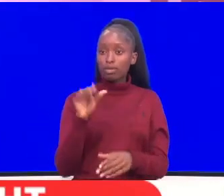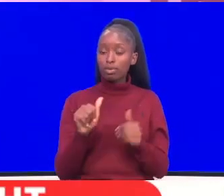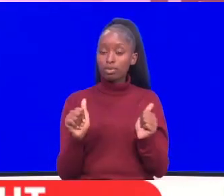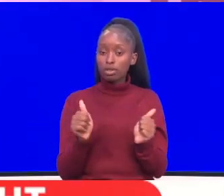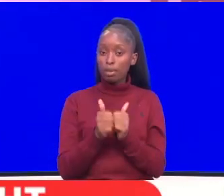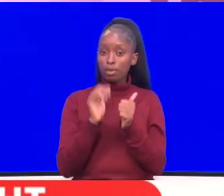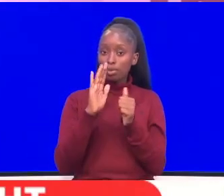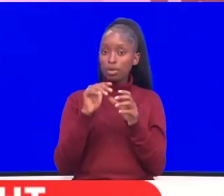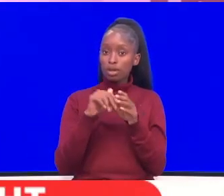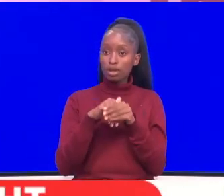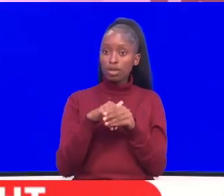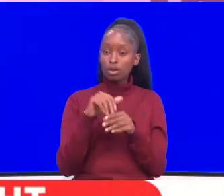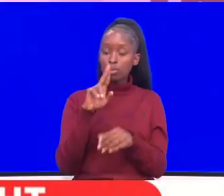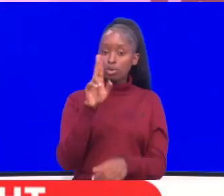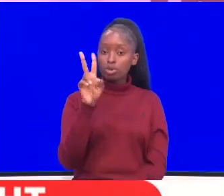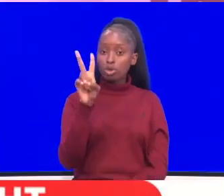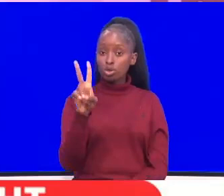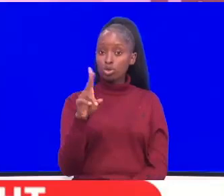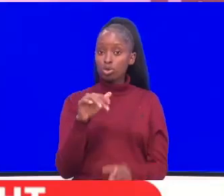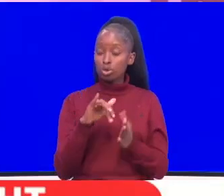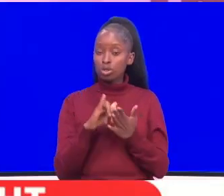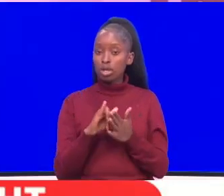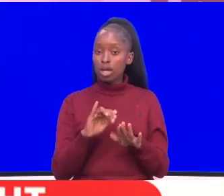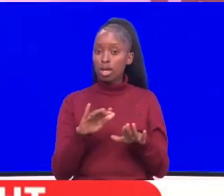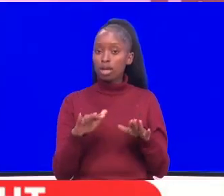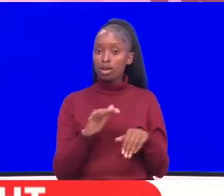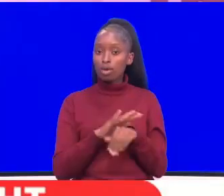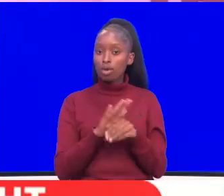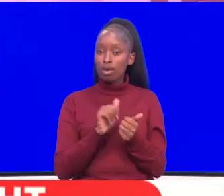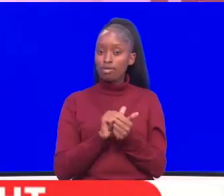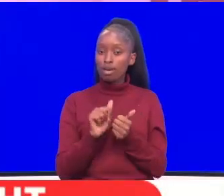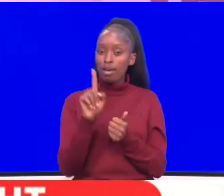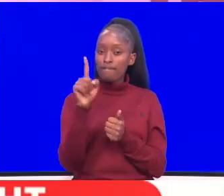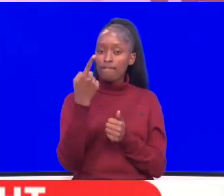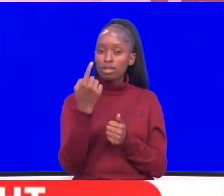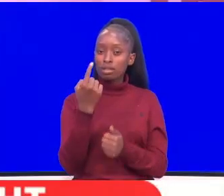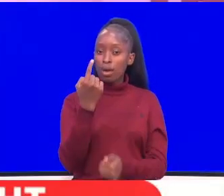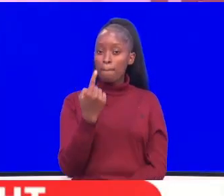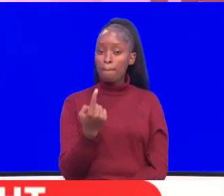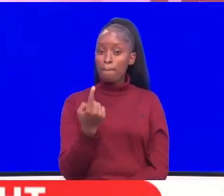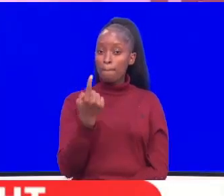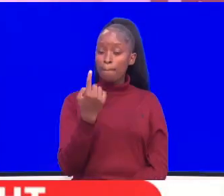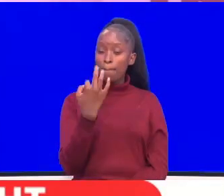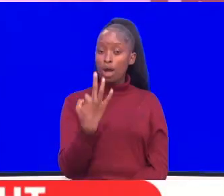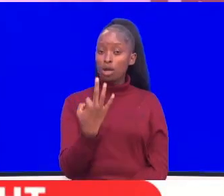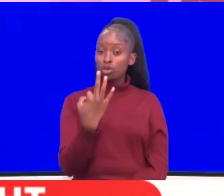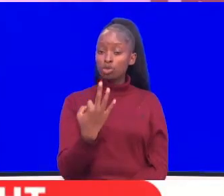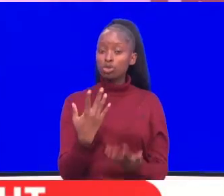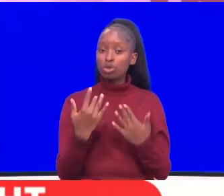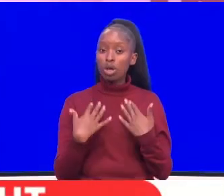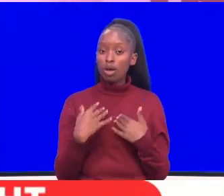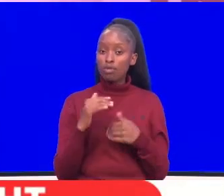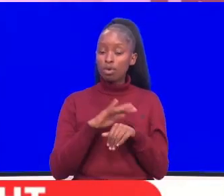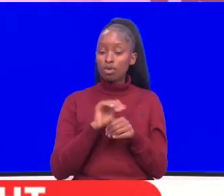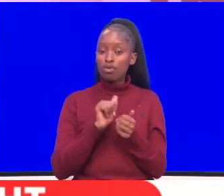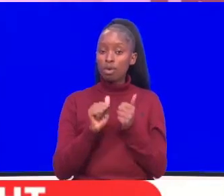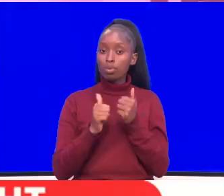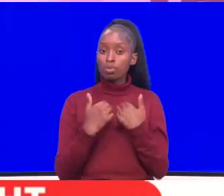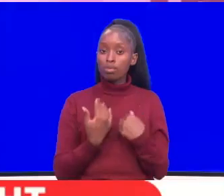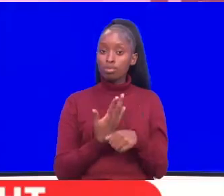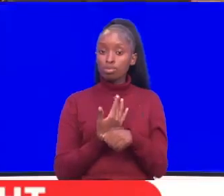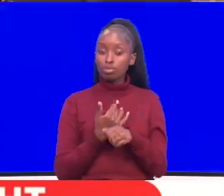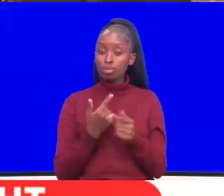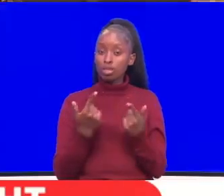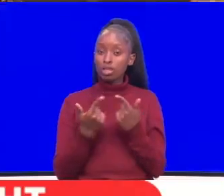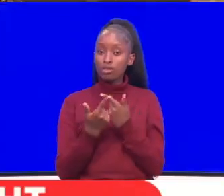the Umoja 2 basketball court on Friday, the 1st of March. The tournament, that has attracted 8 teams from different parts of